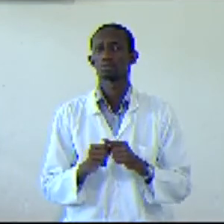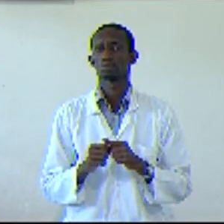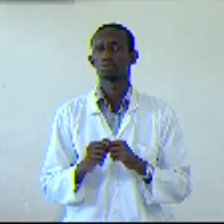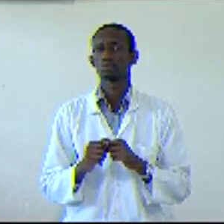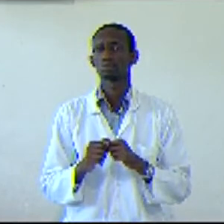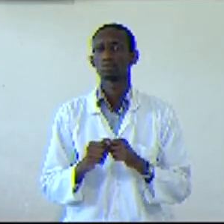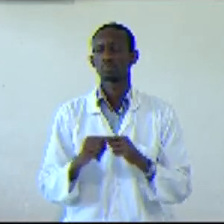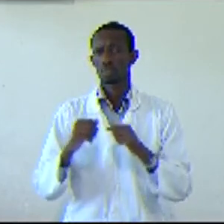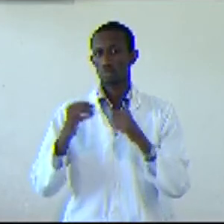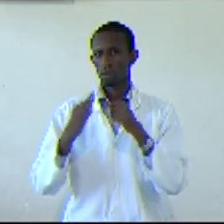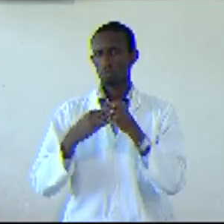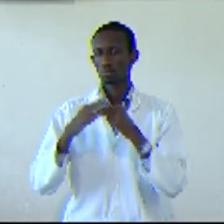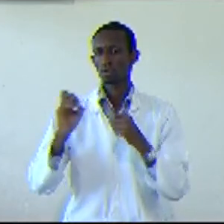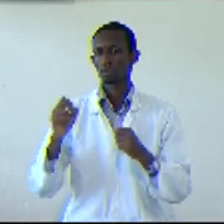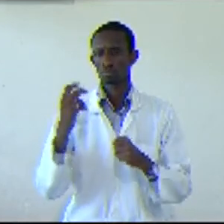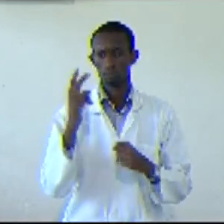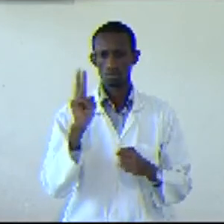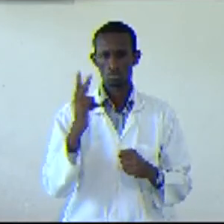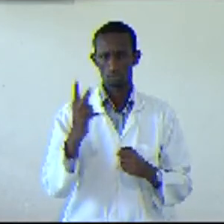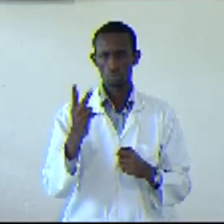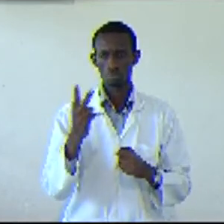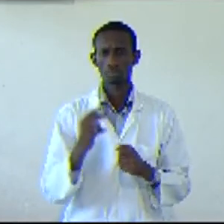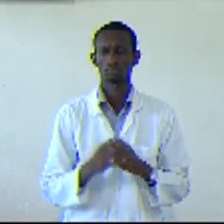800 V. So this time now we have